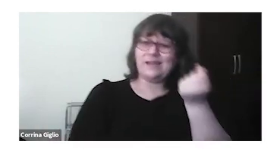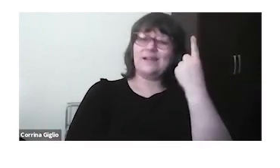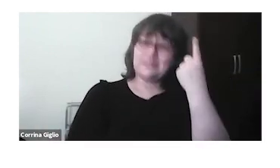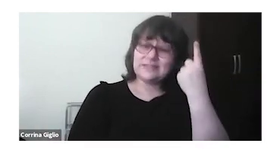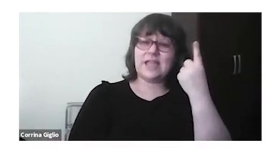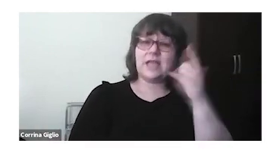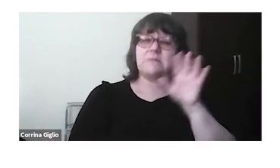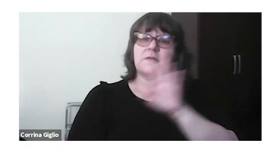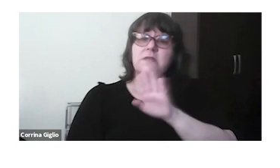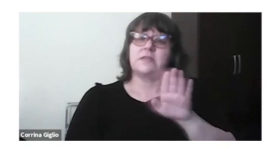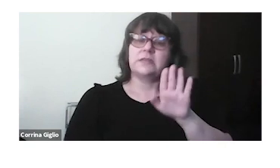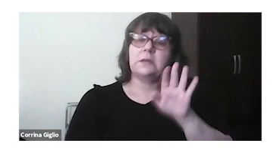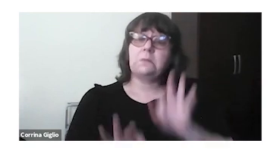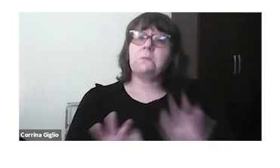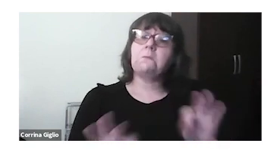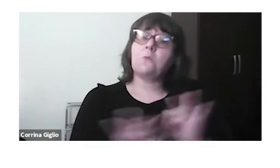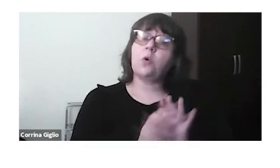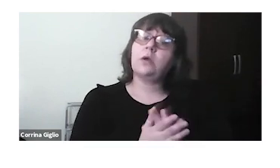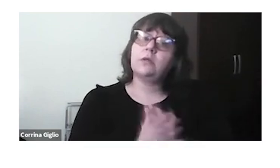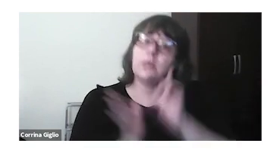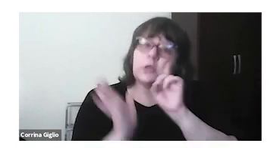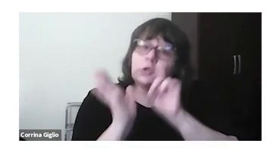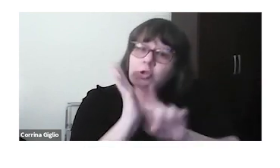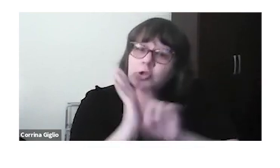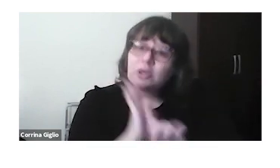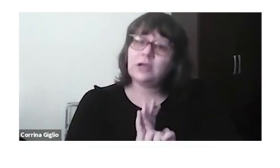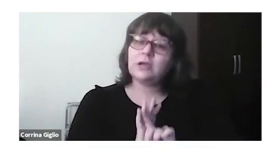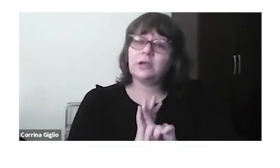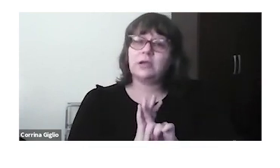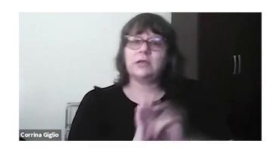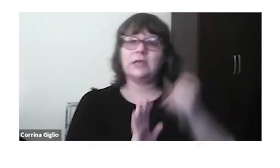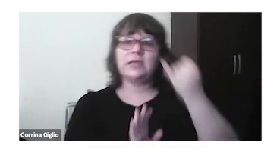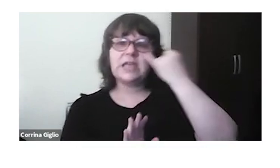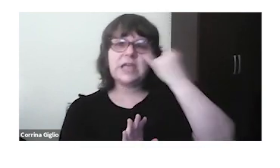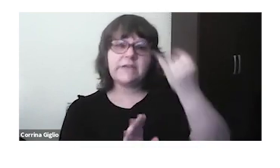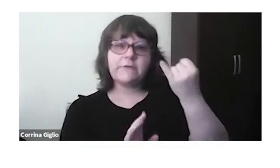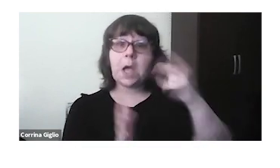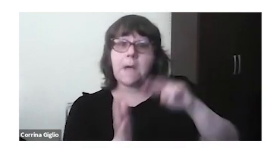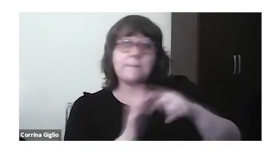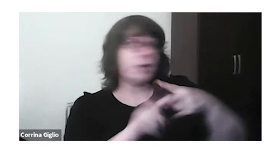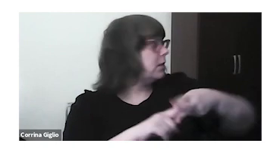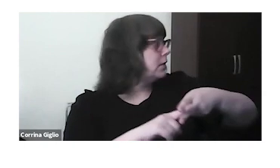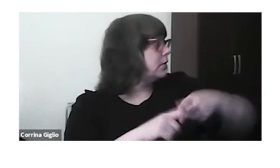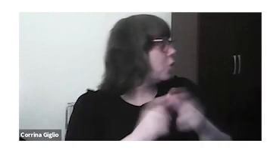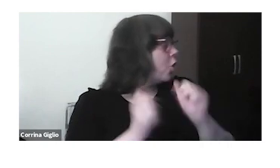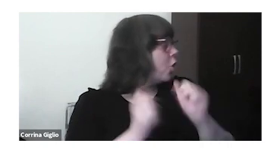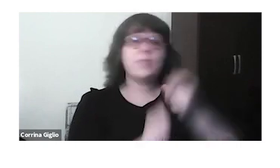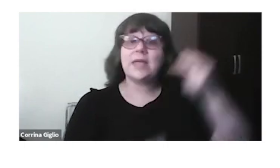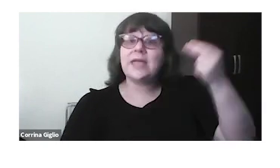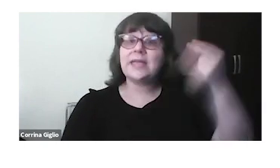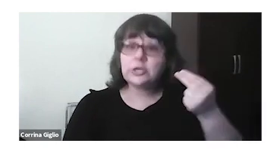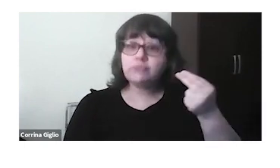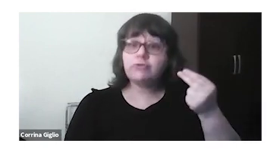for always checking in, if you don't have the historical context around certain things, checking in with other people to